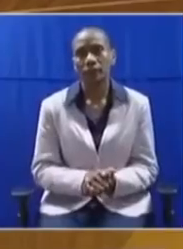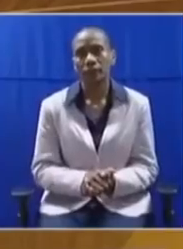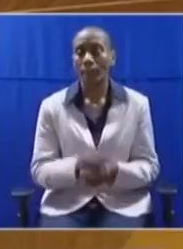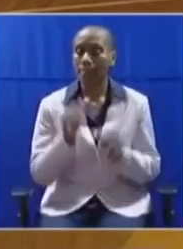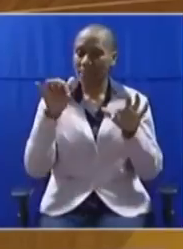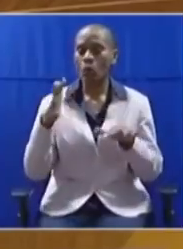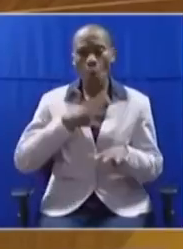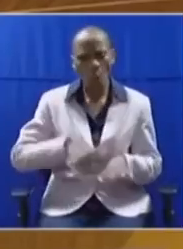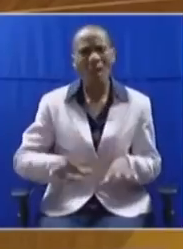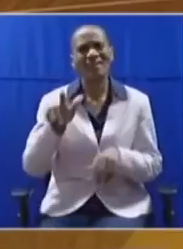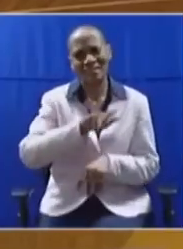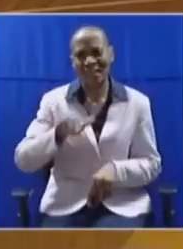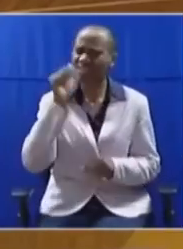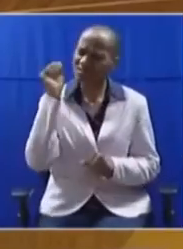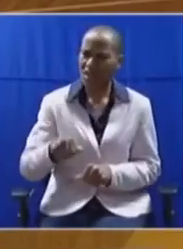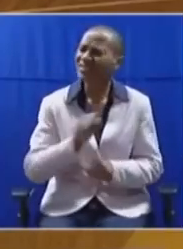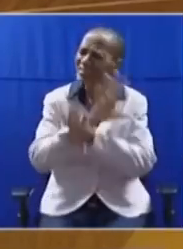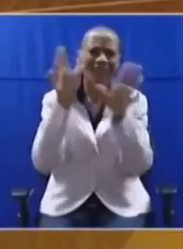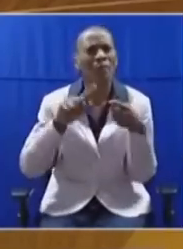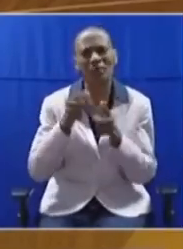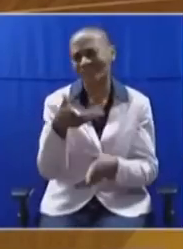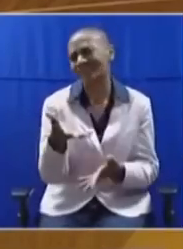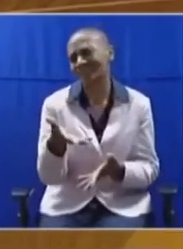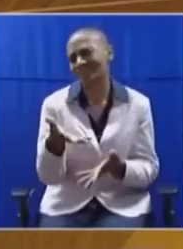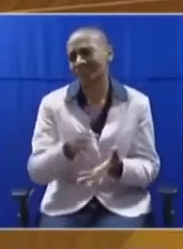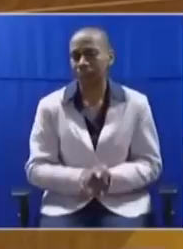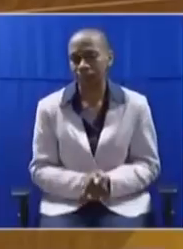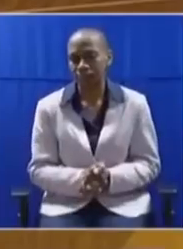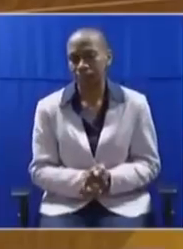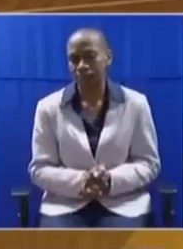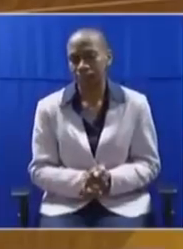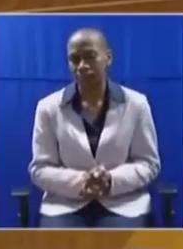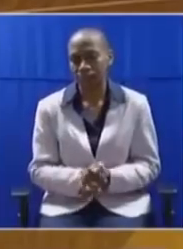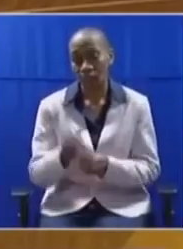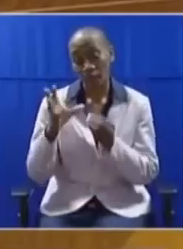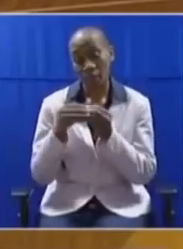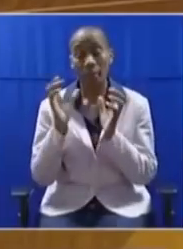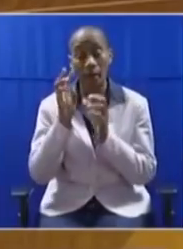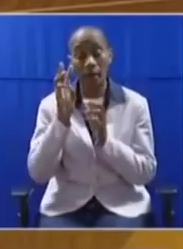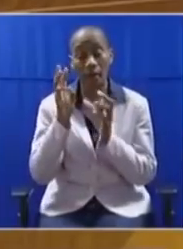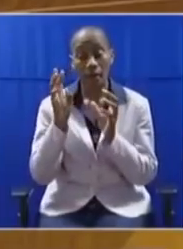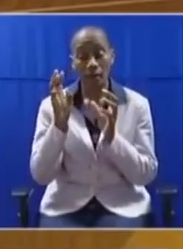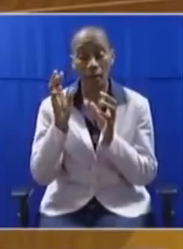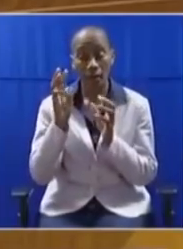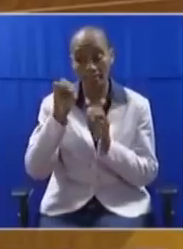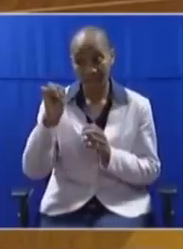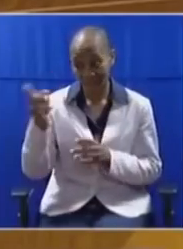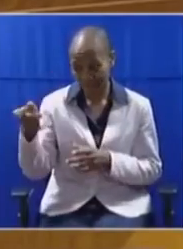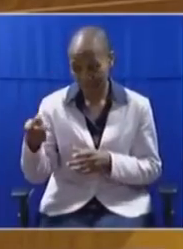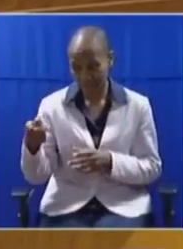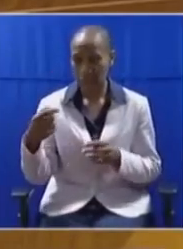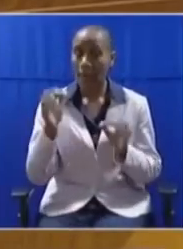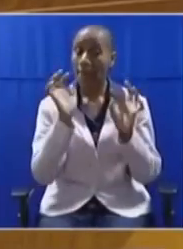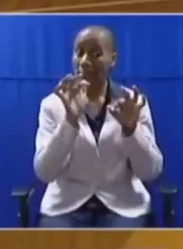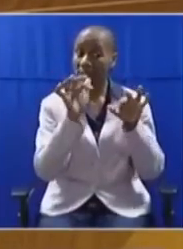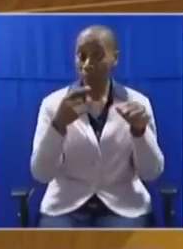out there. That message we have made very clear. And Honorable Maimane, the people who we interact